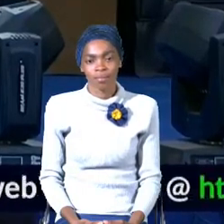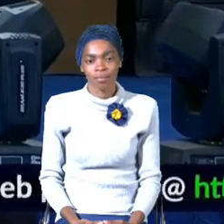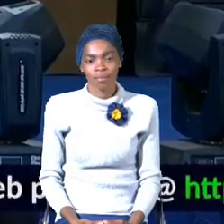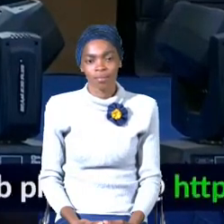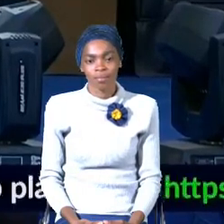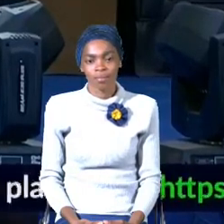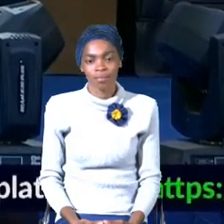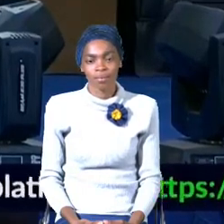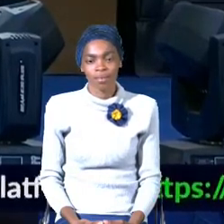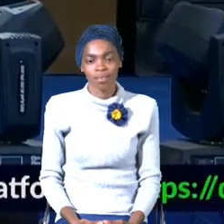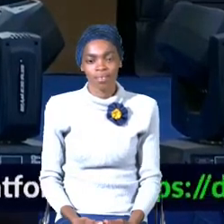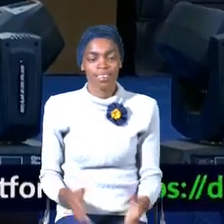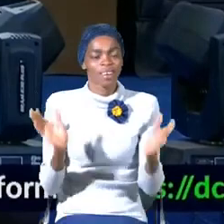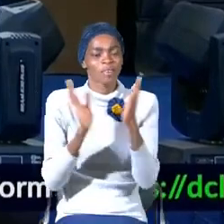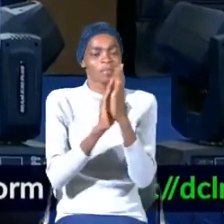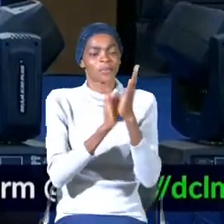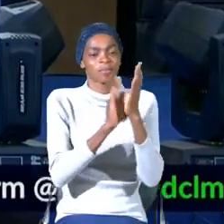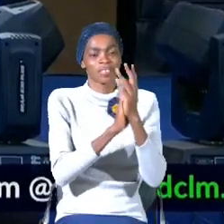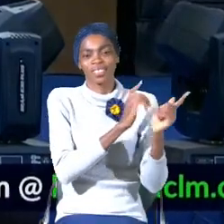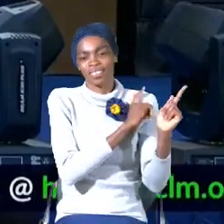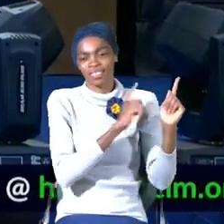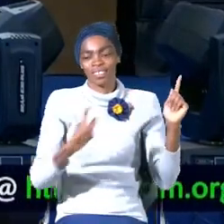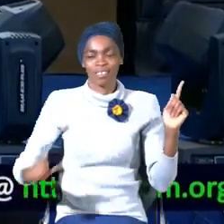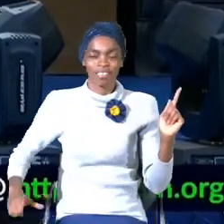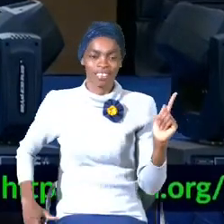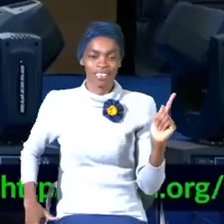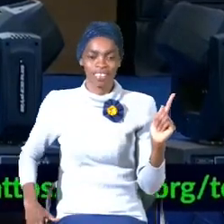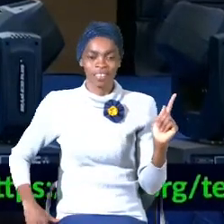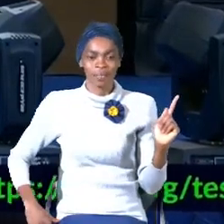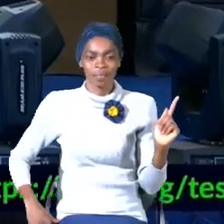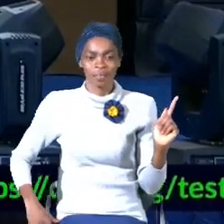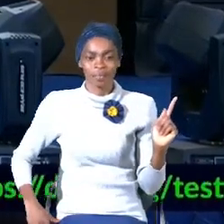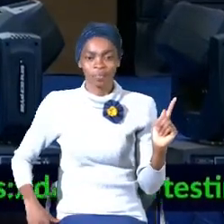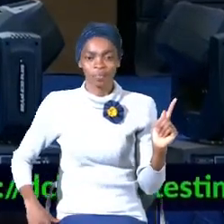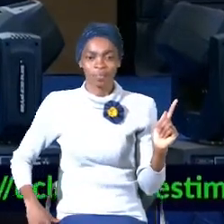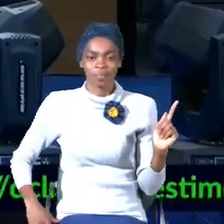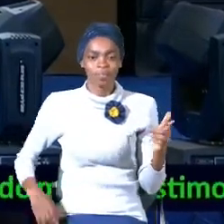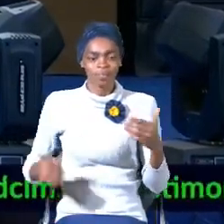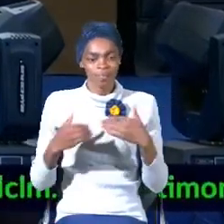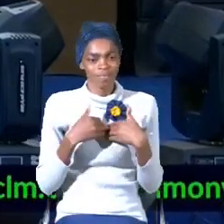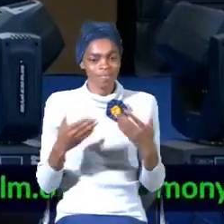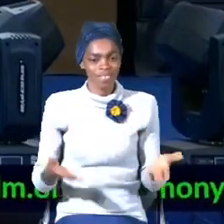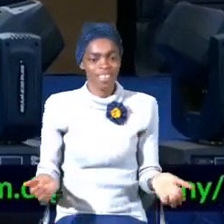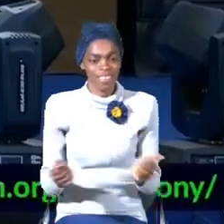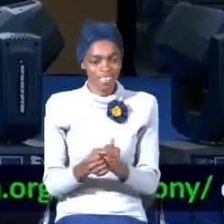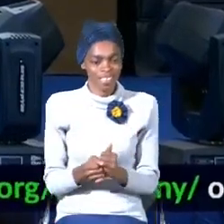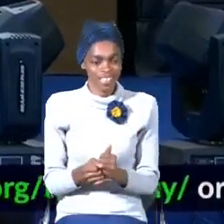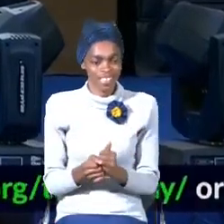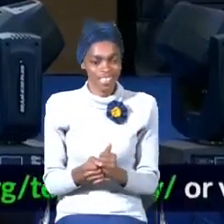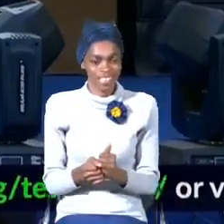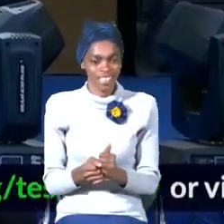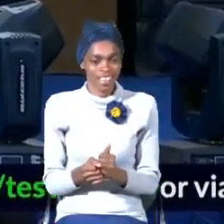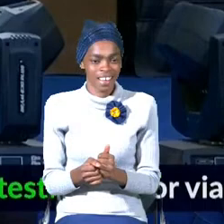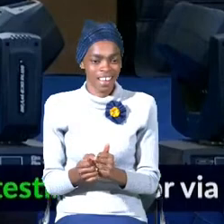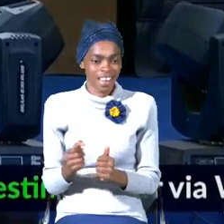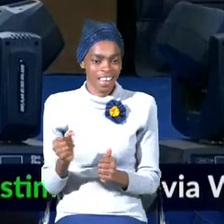Praise the Lord. I have here with me Brother Chuku